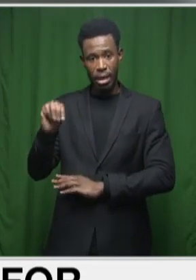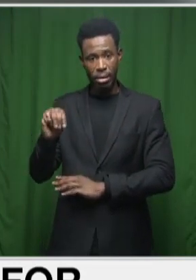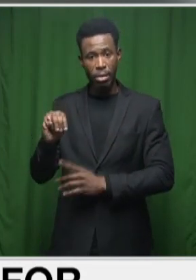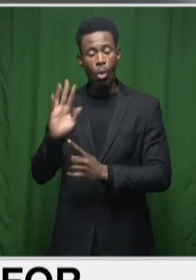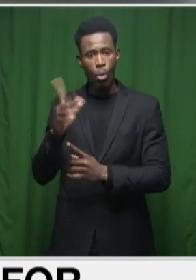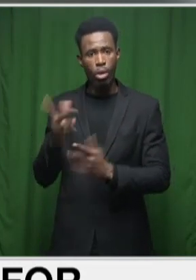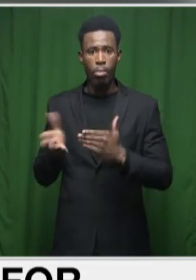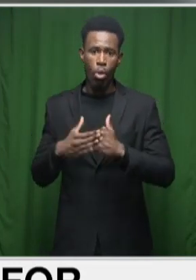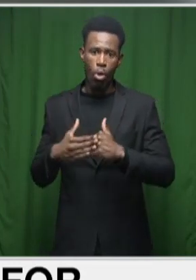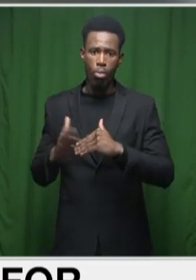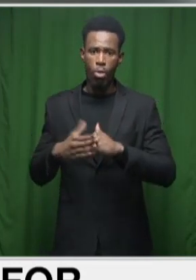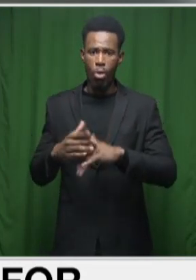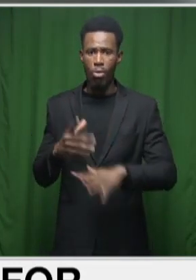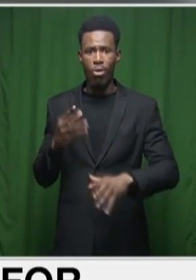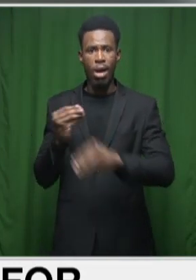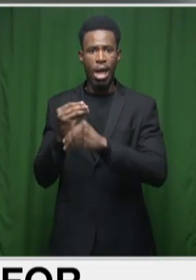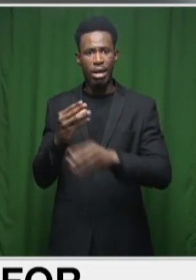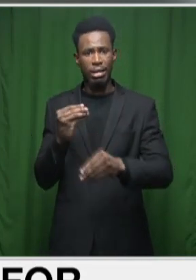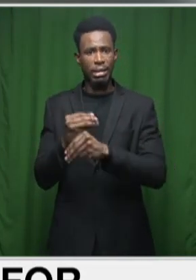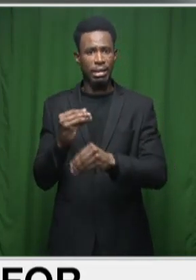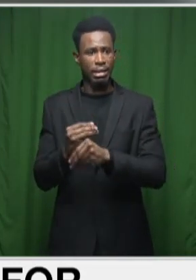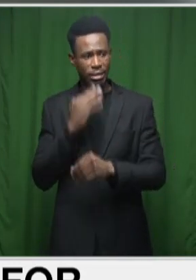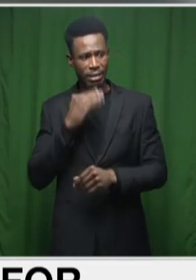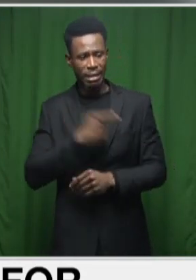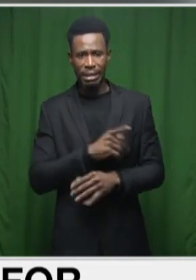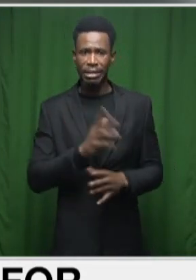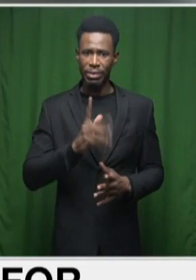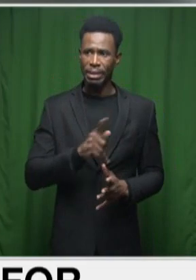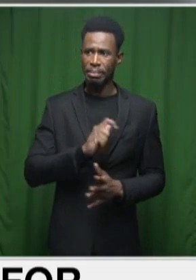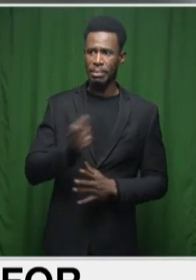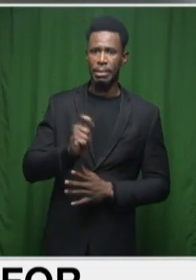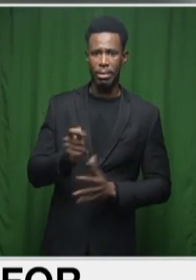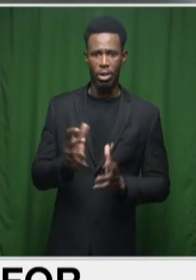be increasing, right? So making,